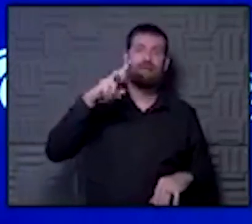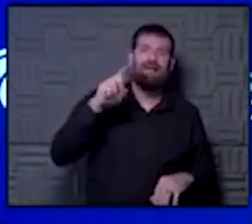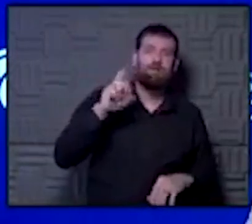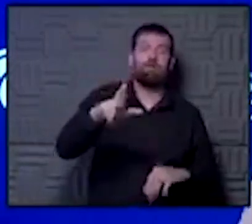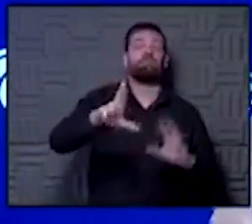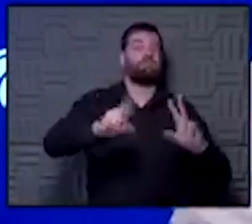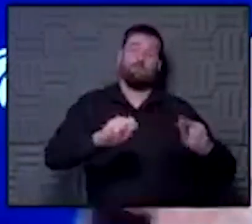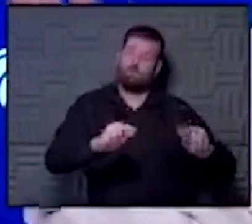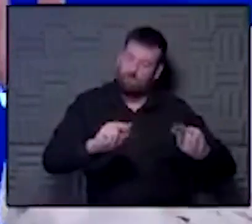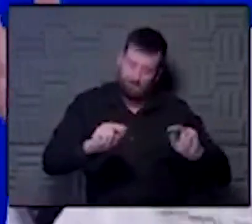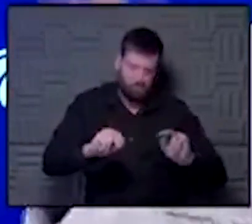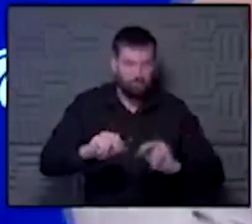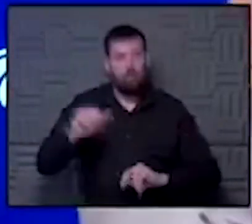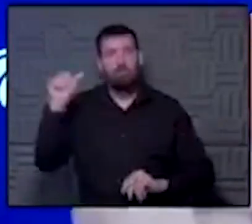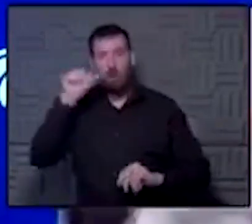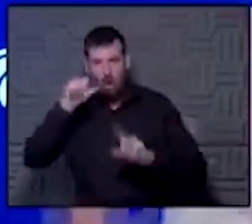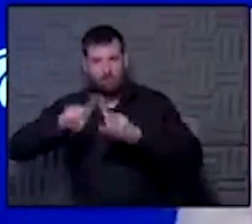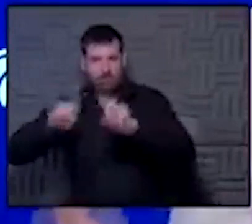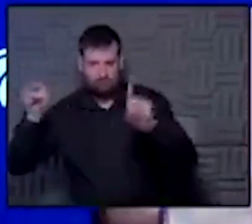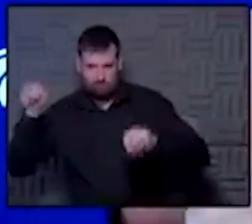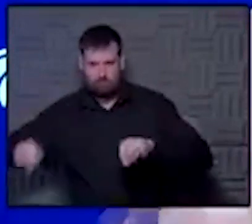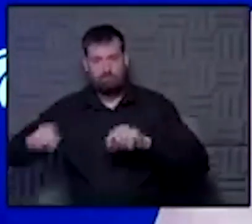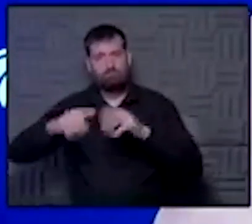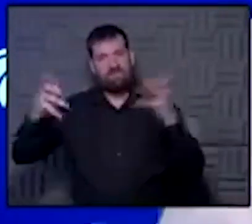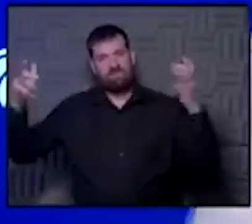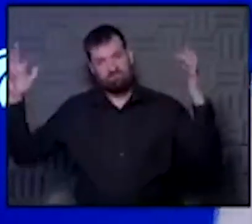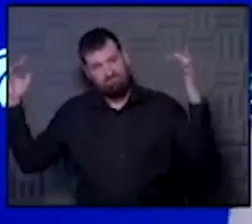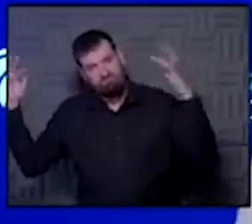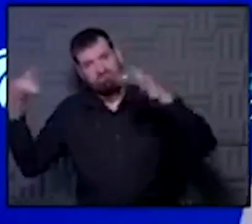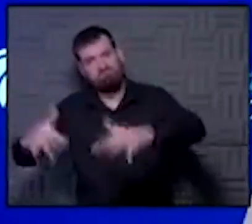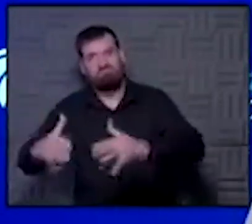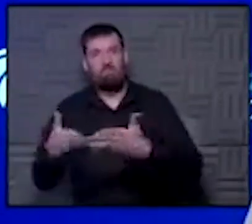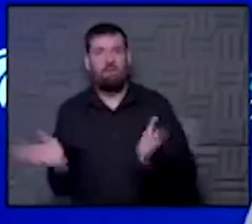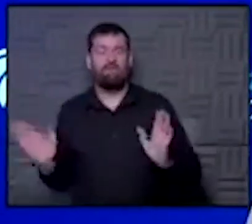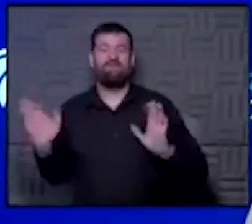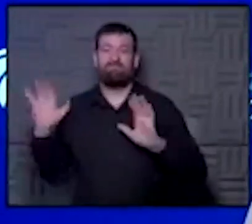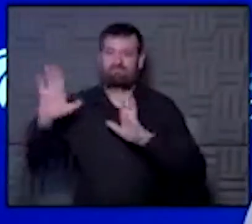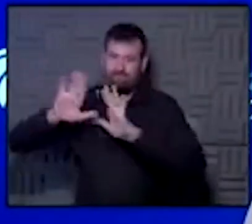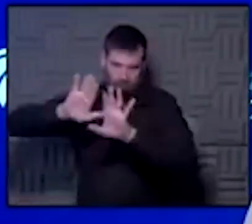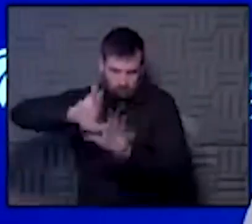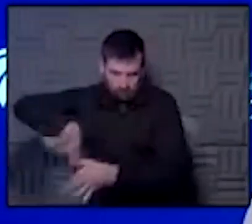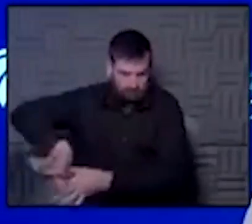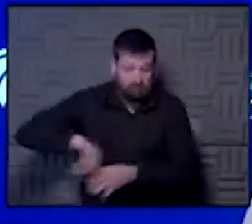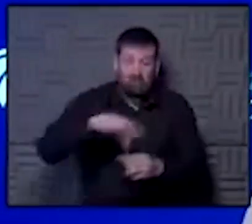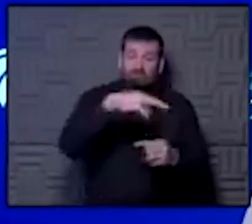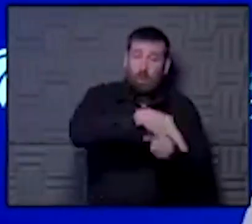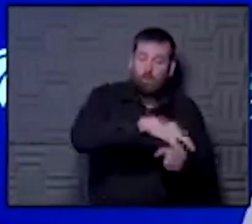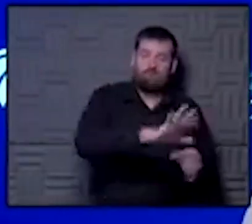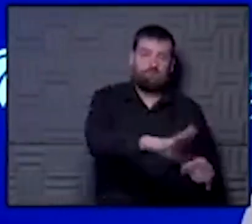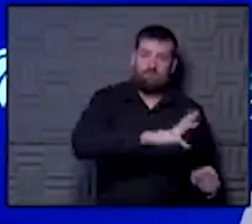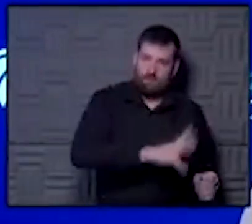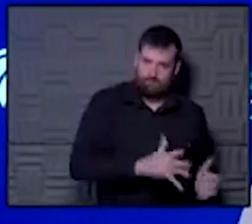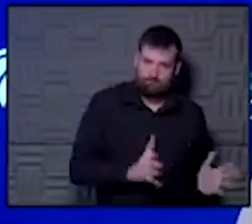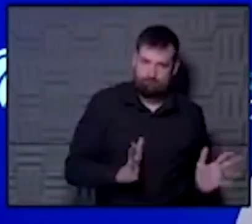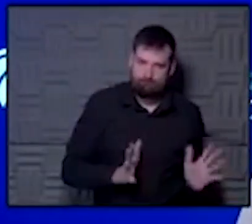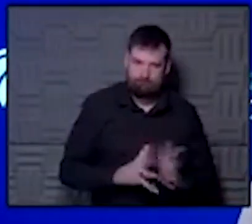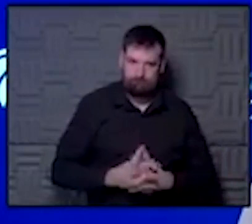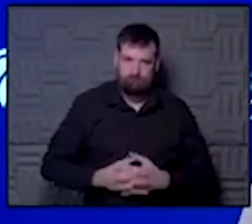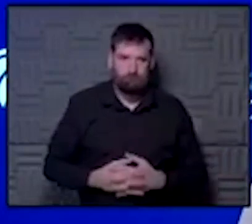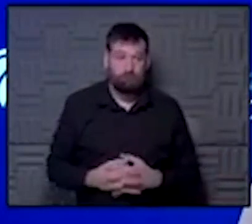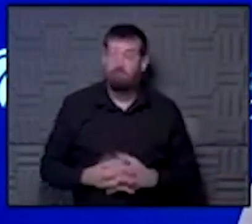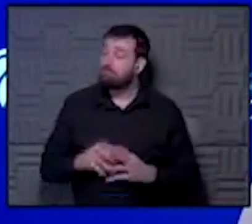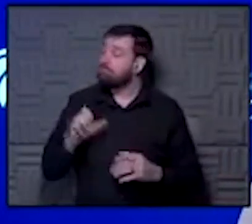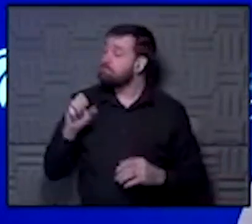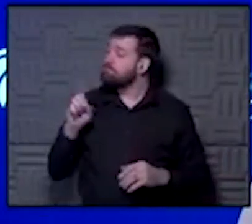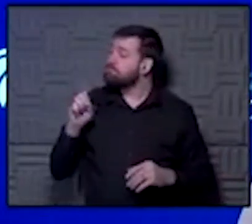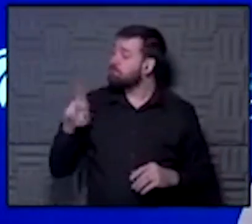different question. Yeah. Big public gatherings, things like that. That's a place which you have to be worried, but not while you vote. You're going to be fine. Okay. Dr.